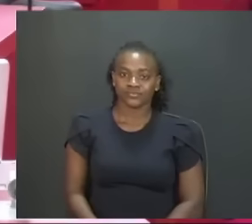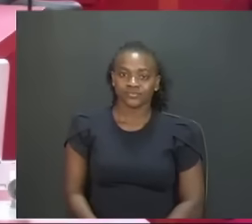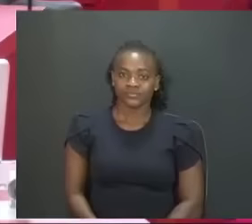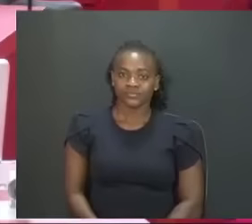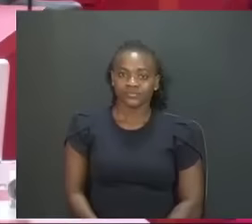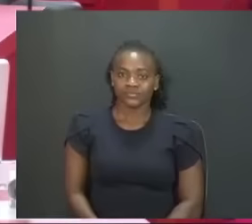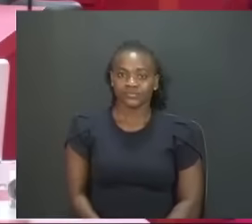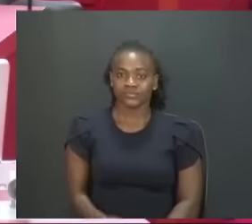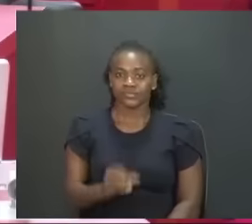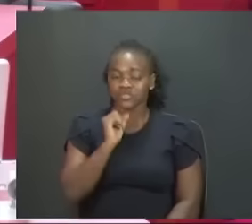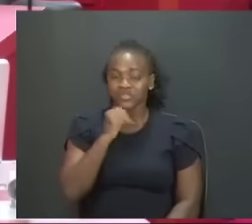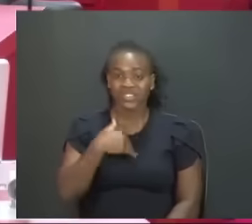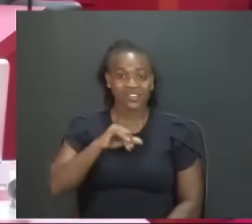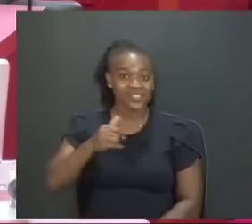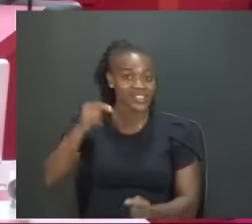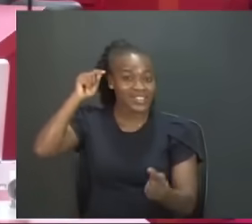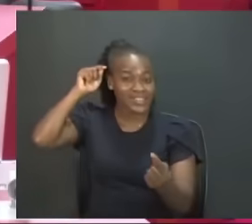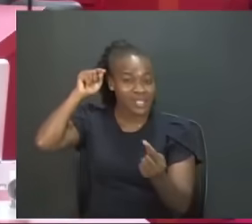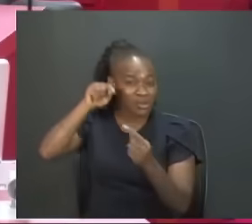There is no basis